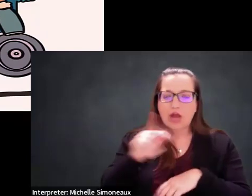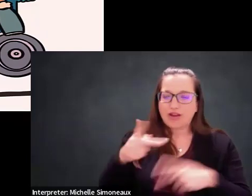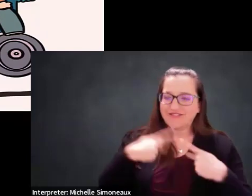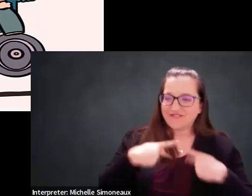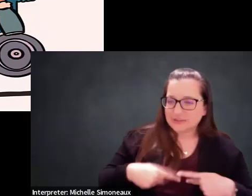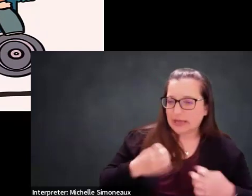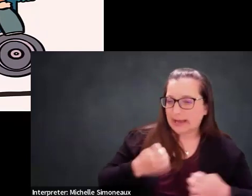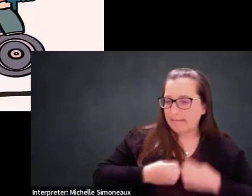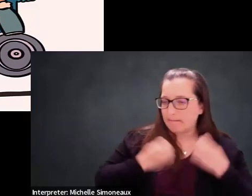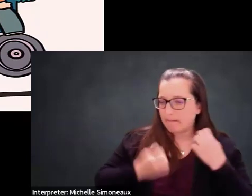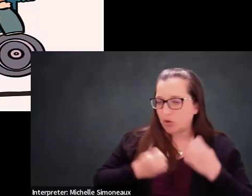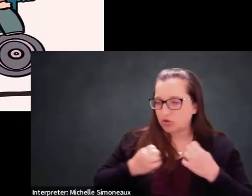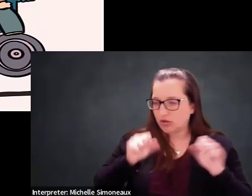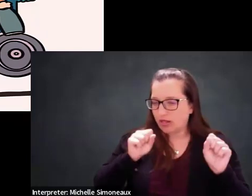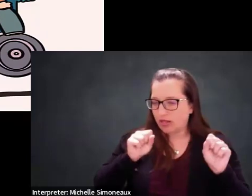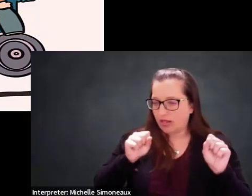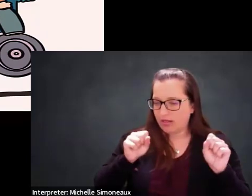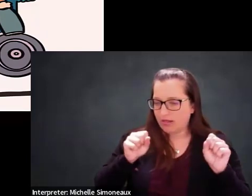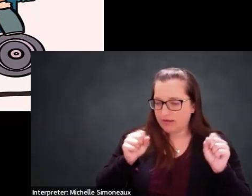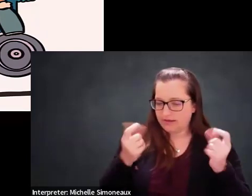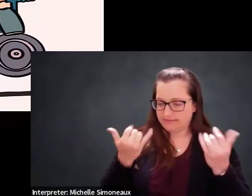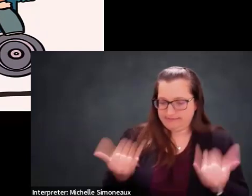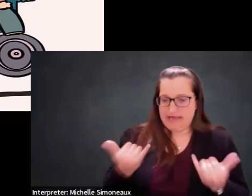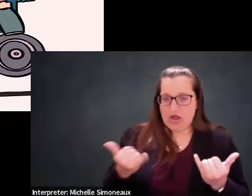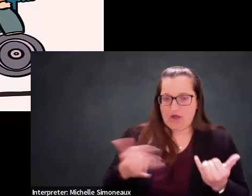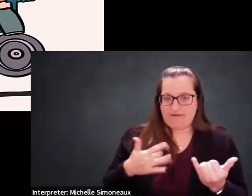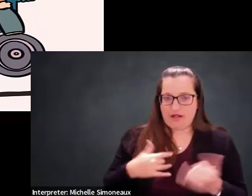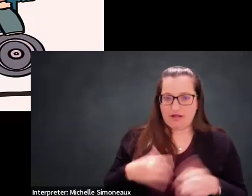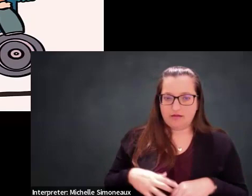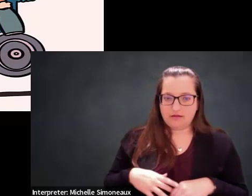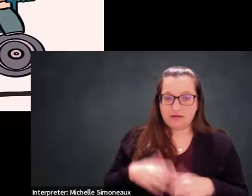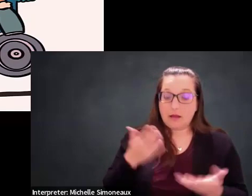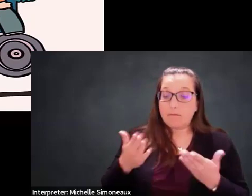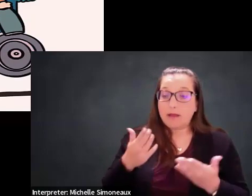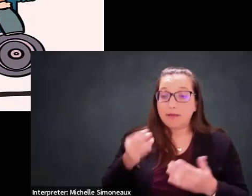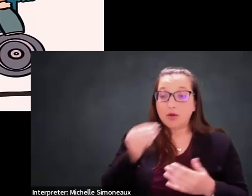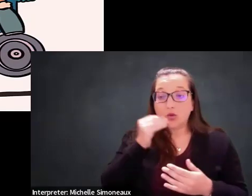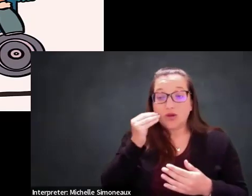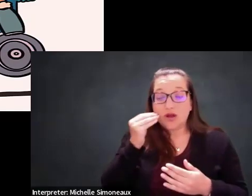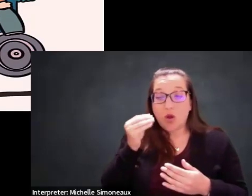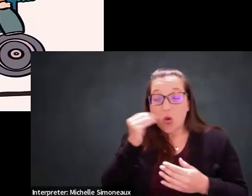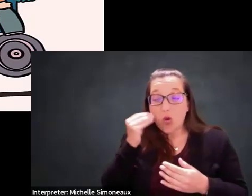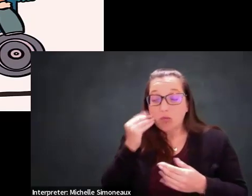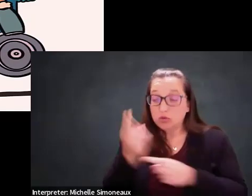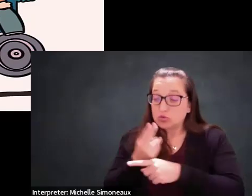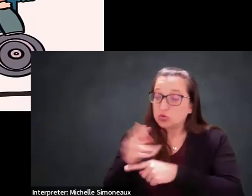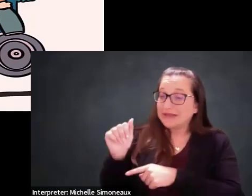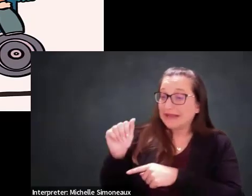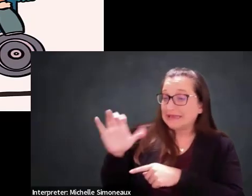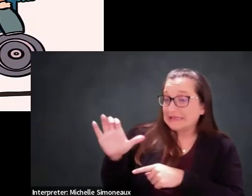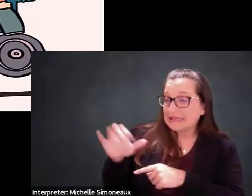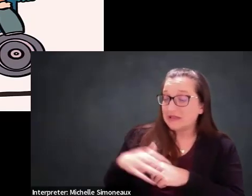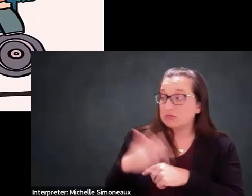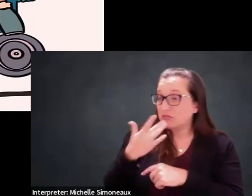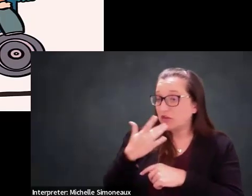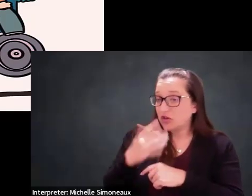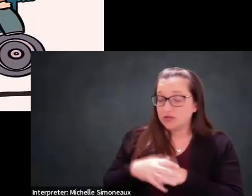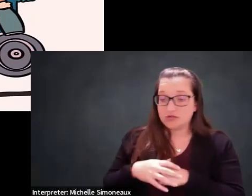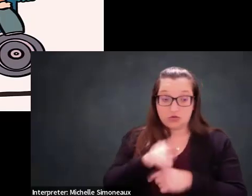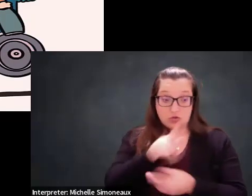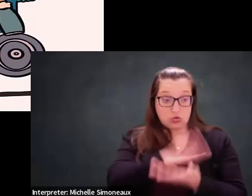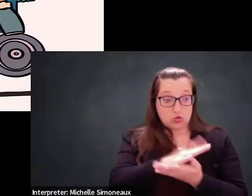So sometimes I have students where maybe they're communicating at home and they would prefer to be using their AEC device or at third school and they want to be signing.